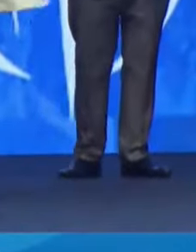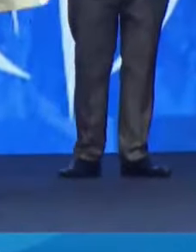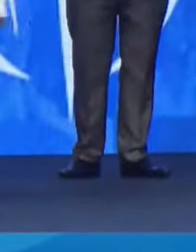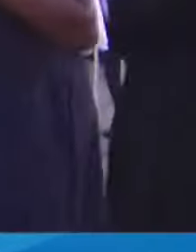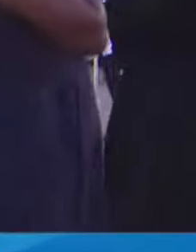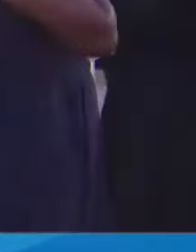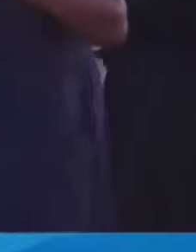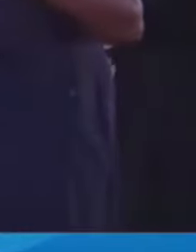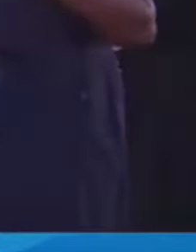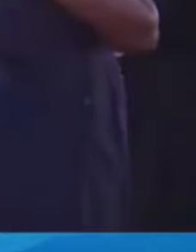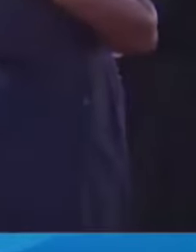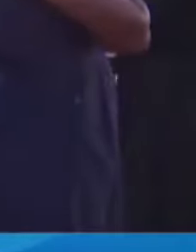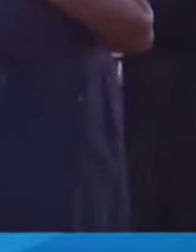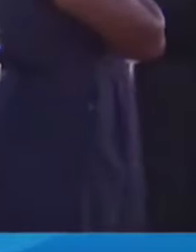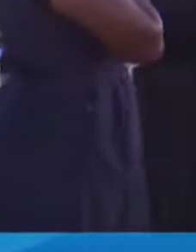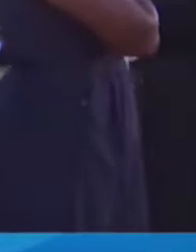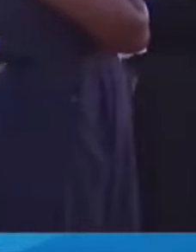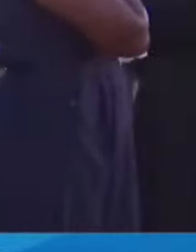your